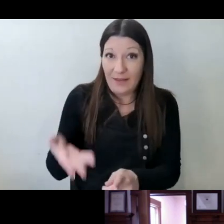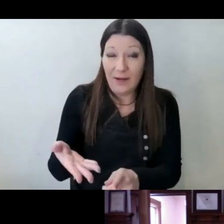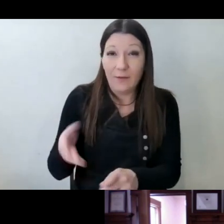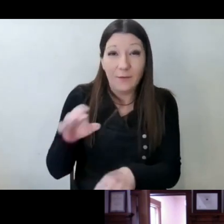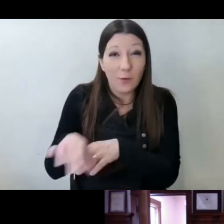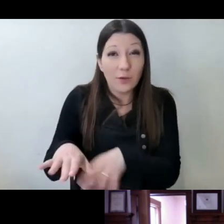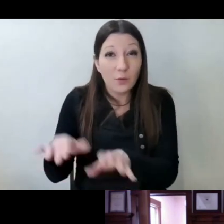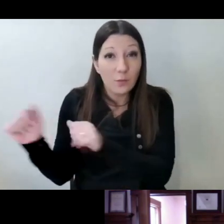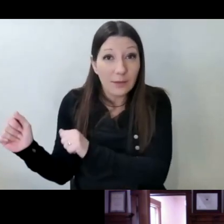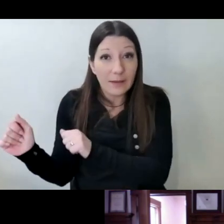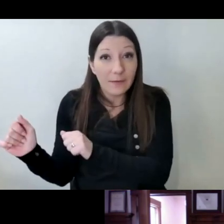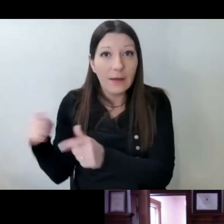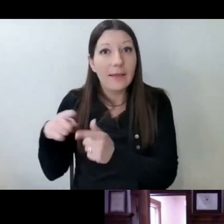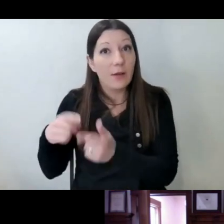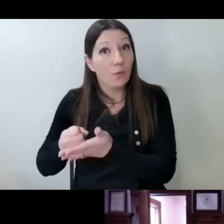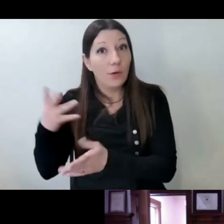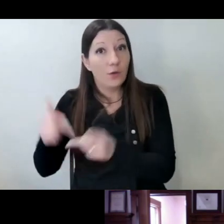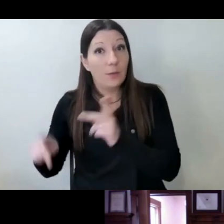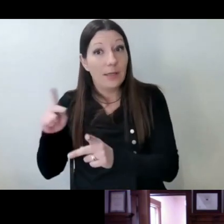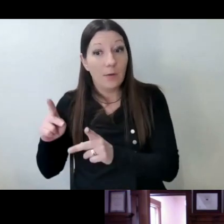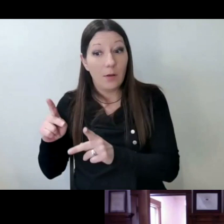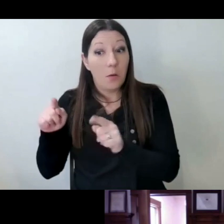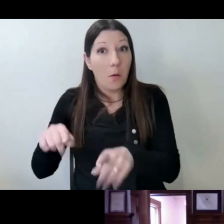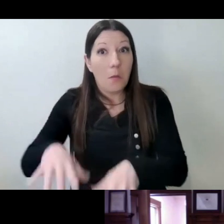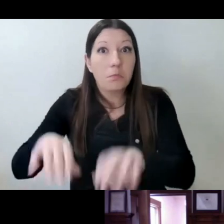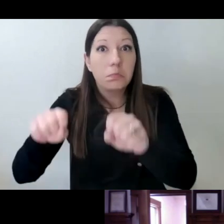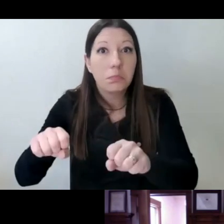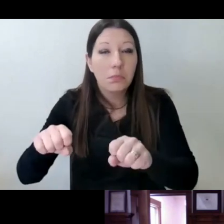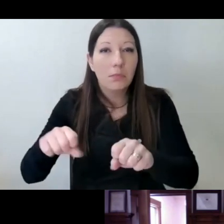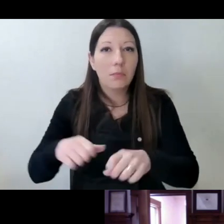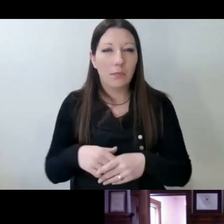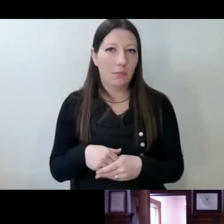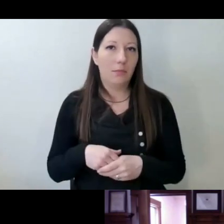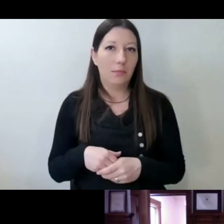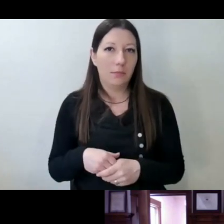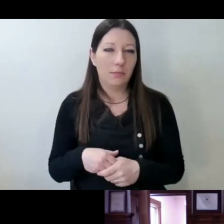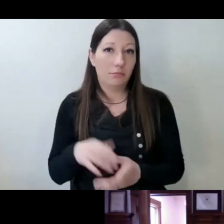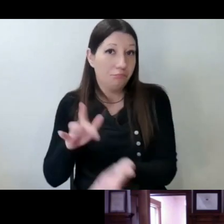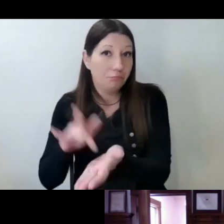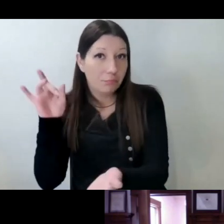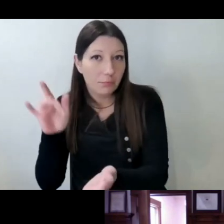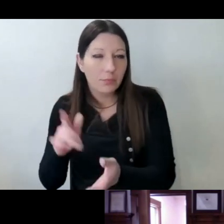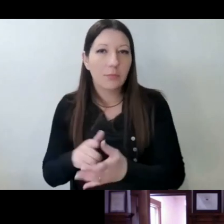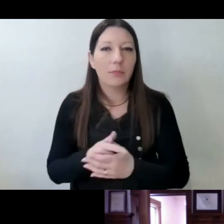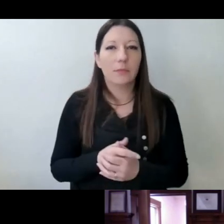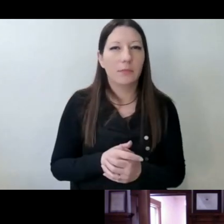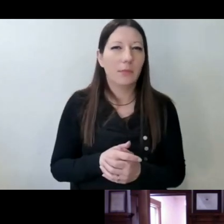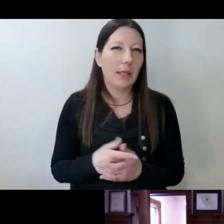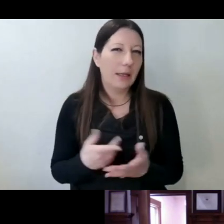by natural disaster are then open for further development, or is this, as you said, like kind of